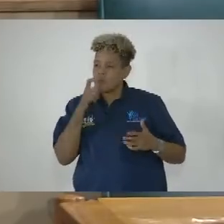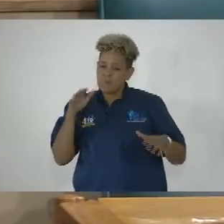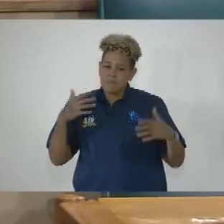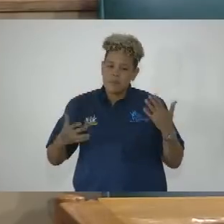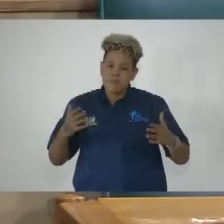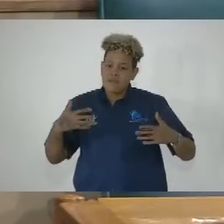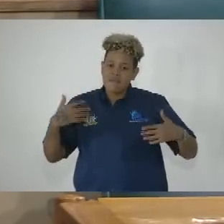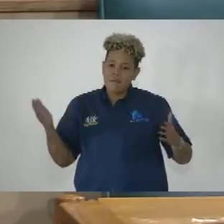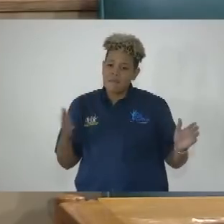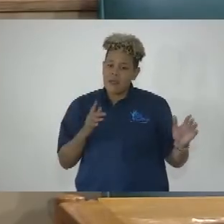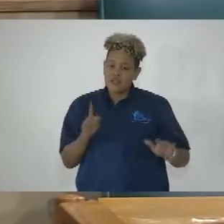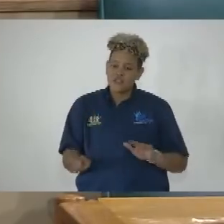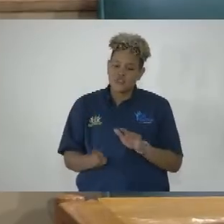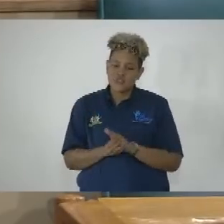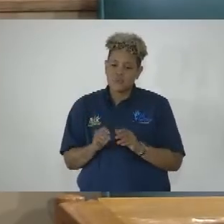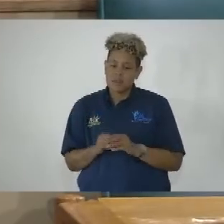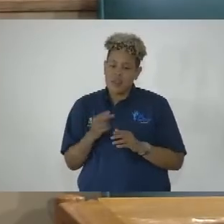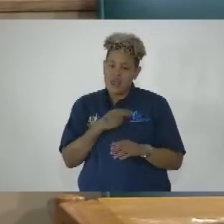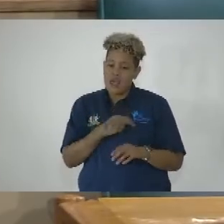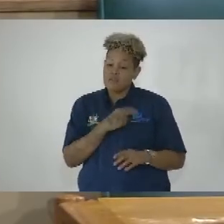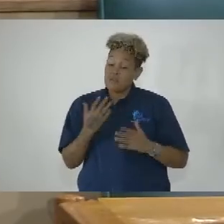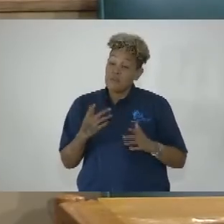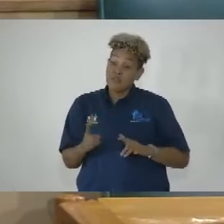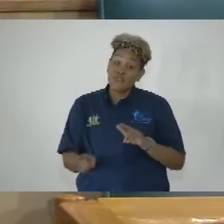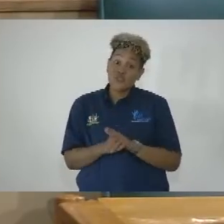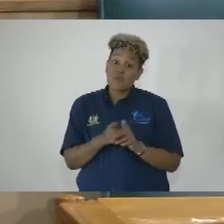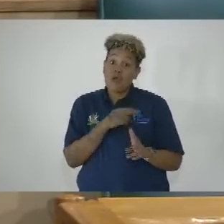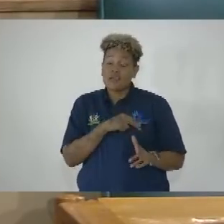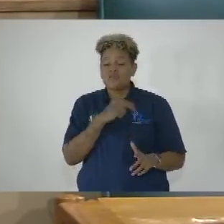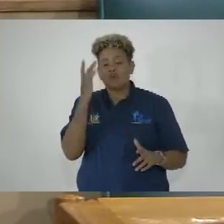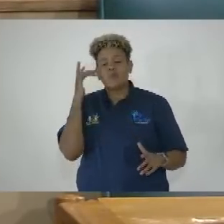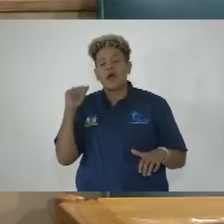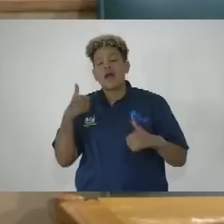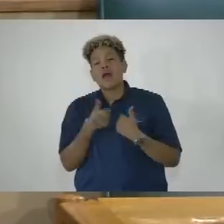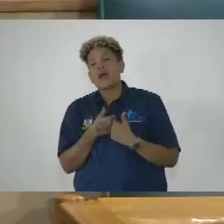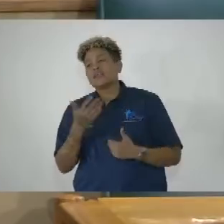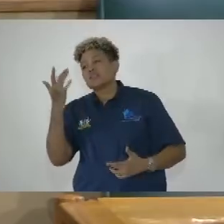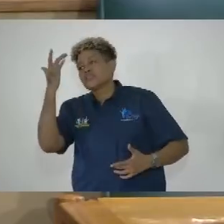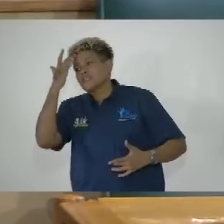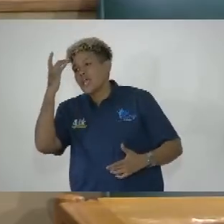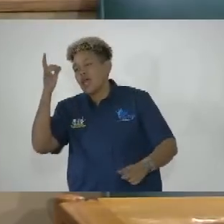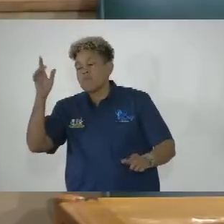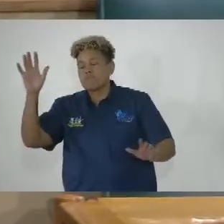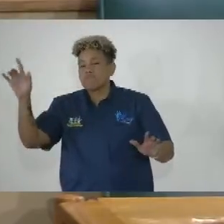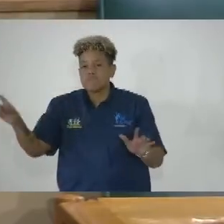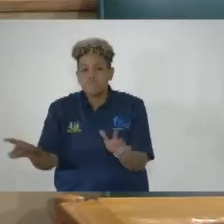planned to end up in the hospital, may have ended up there because of car accident,